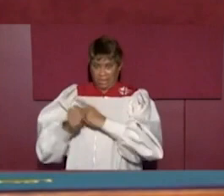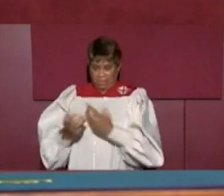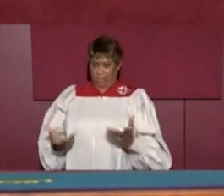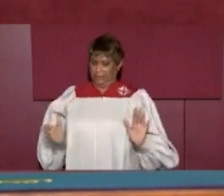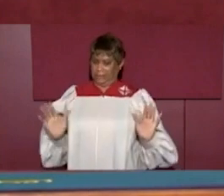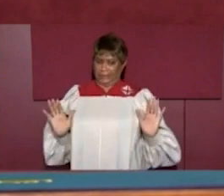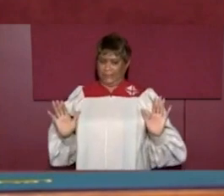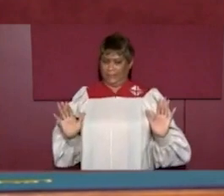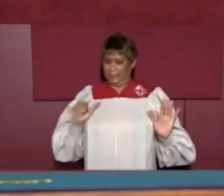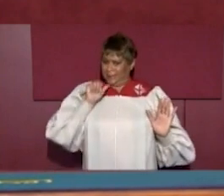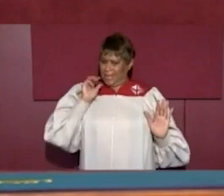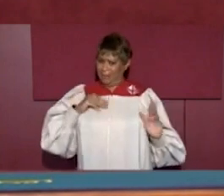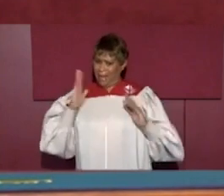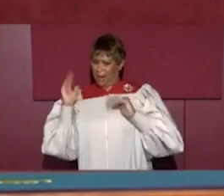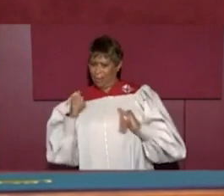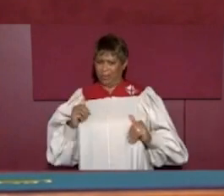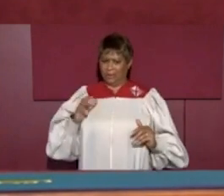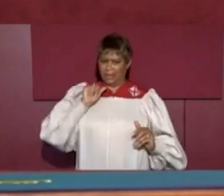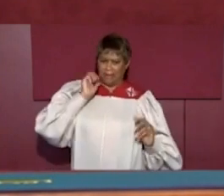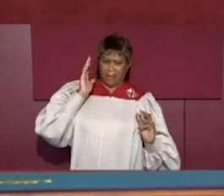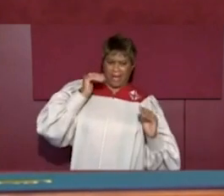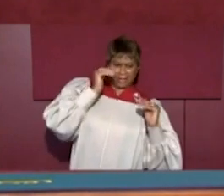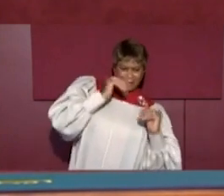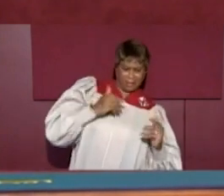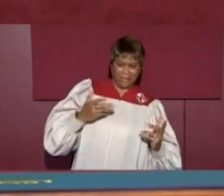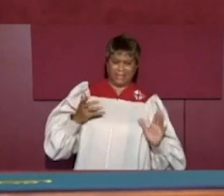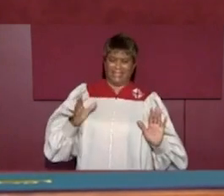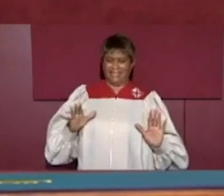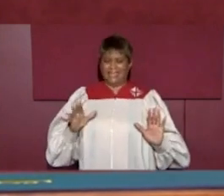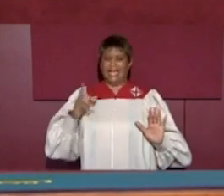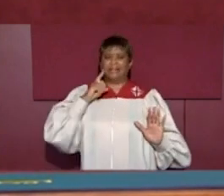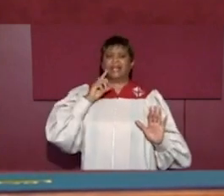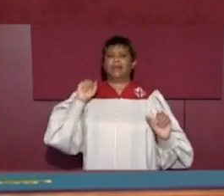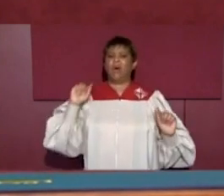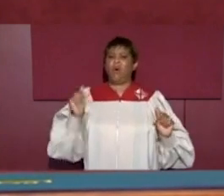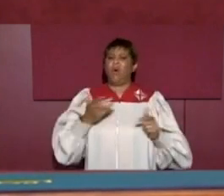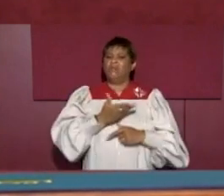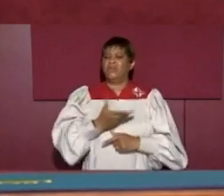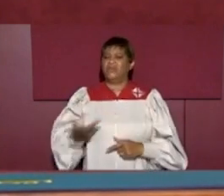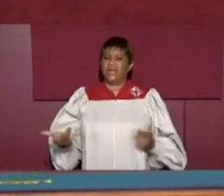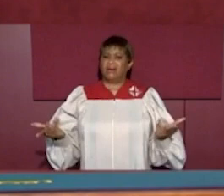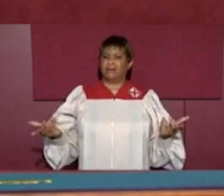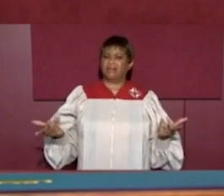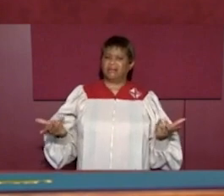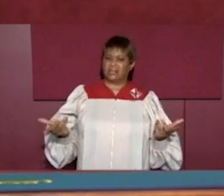this was not my hopes, it was not my expectation. Amen. I think about all the things